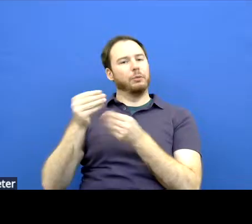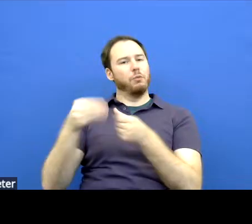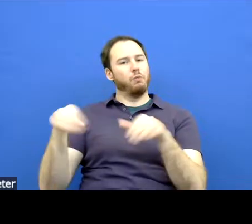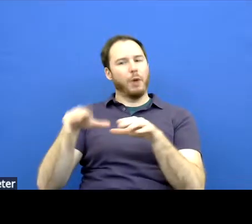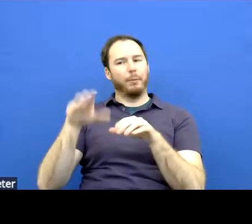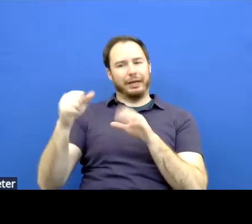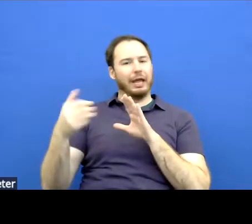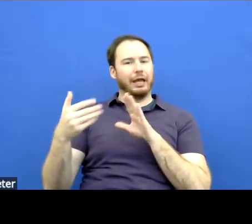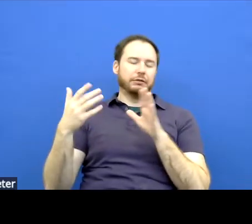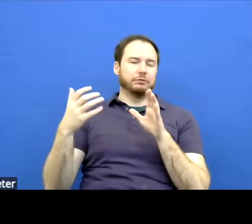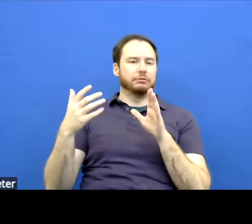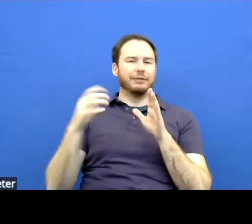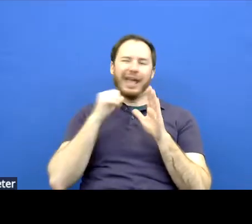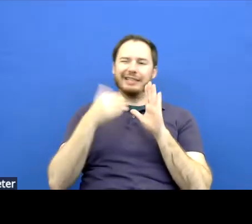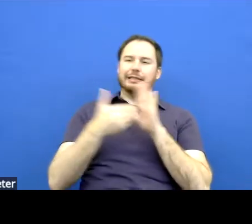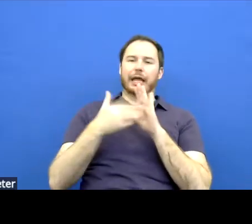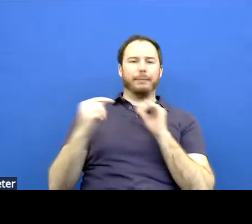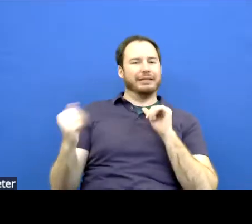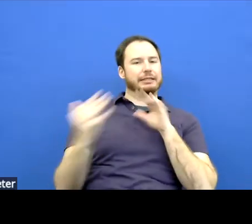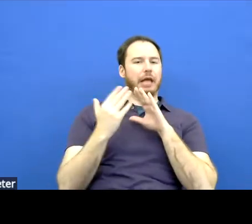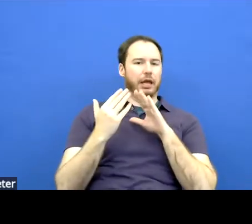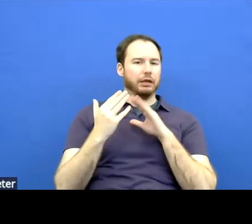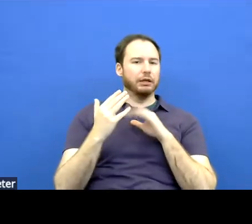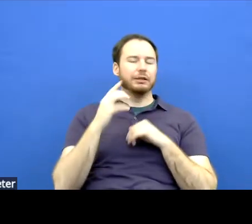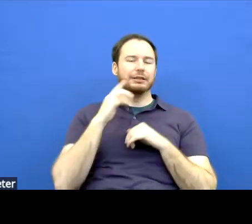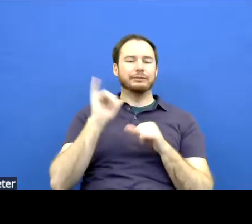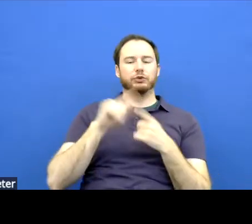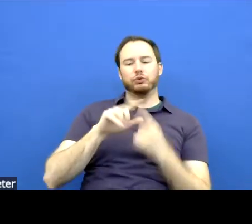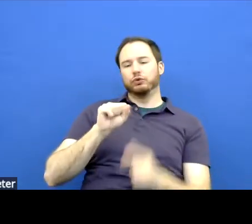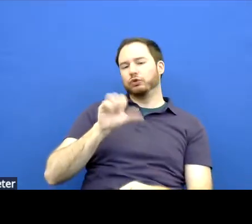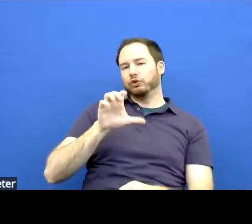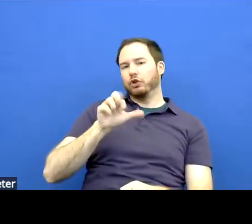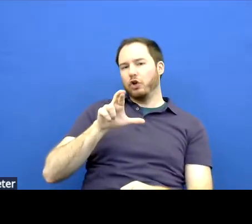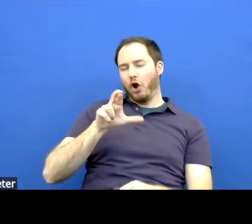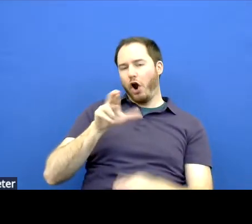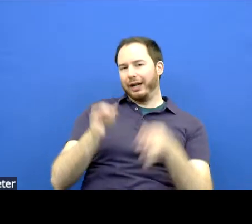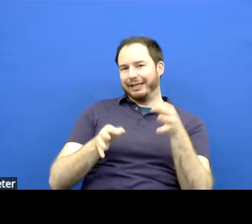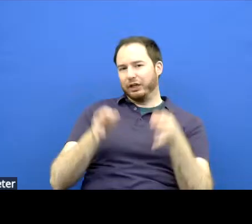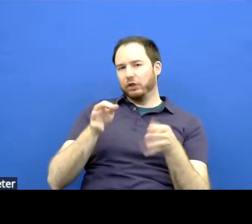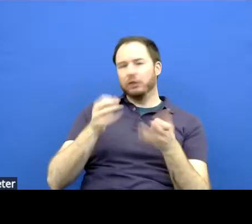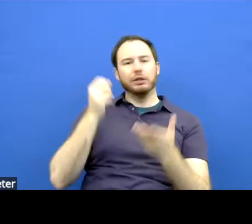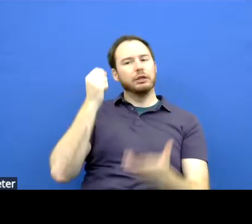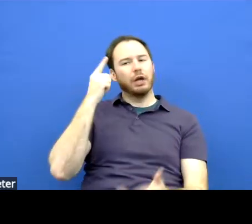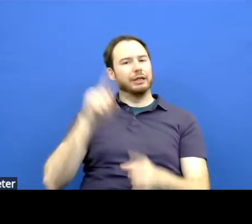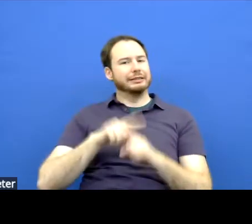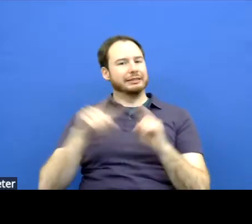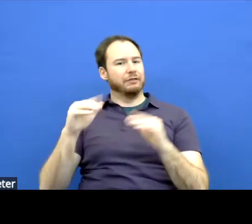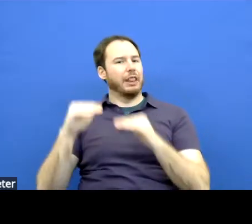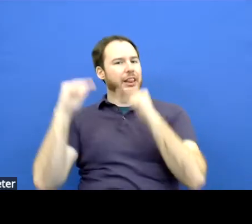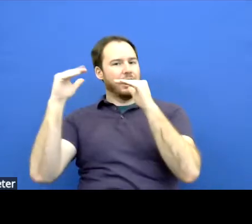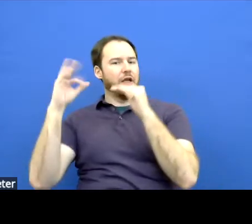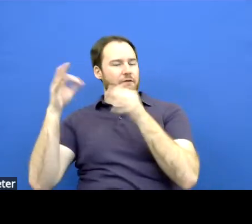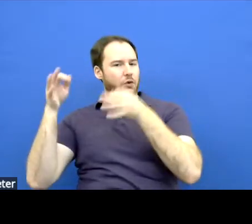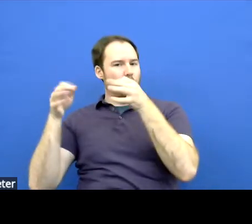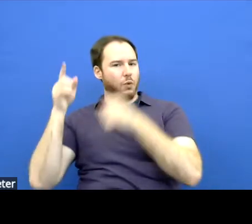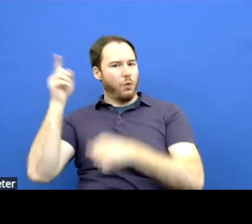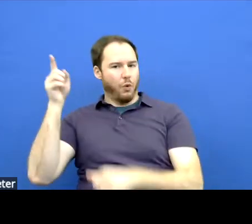essentially similar to the SCAR hearing, but just at a different level of court.